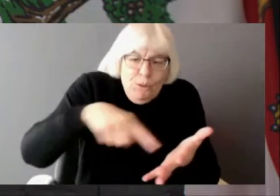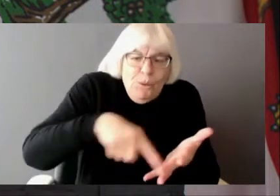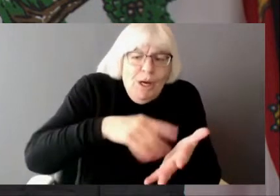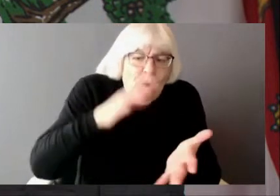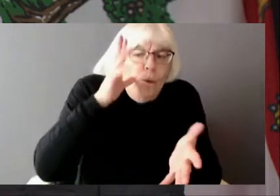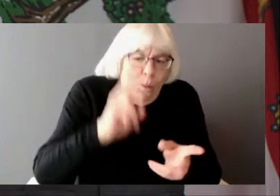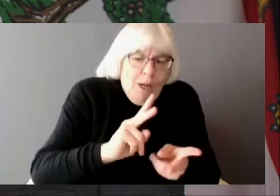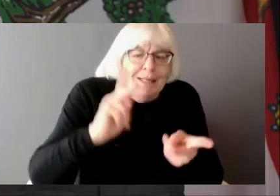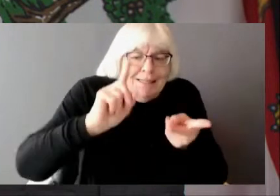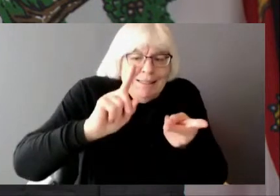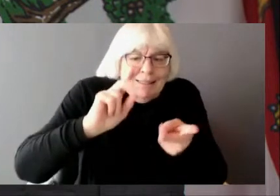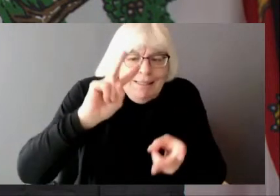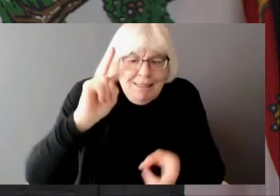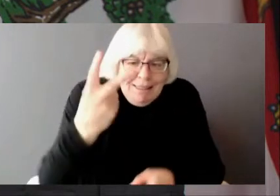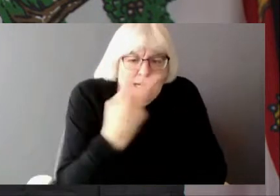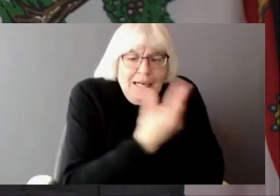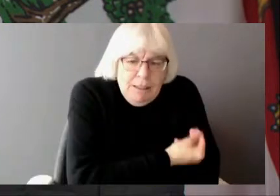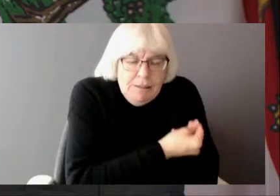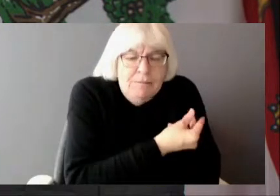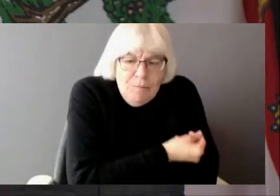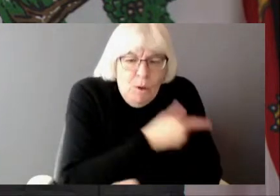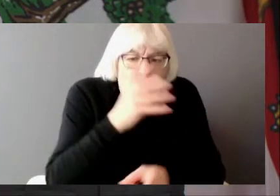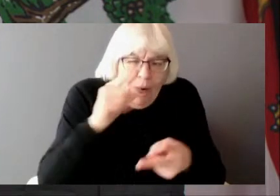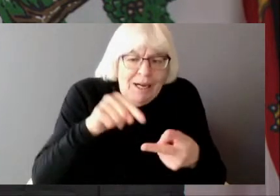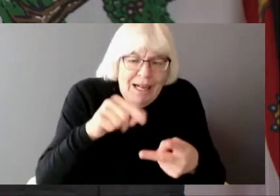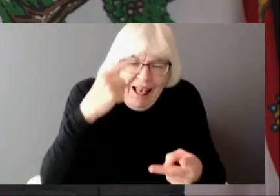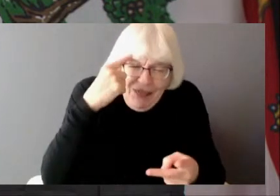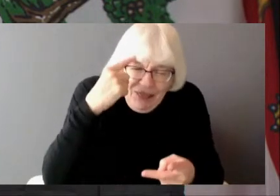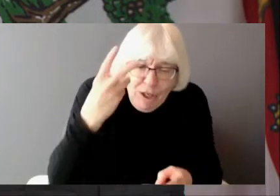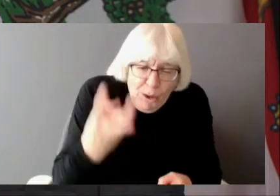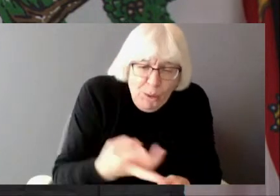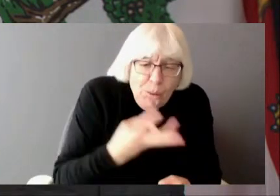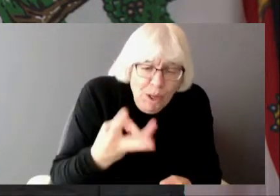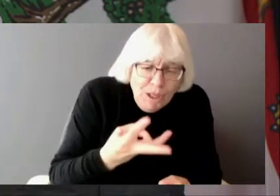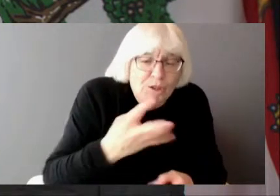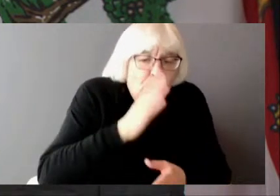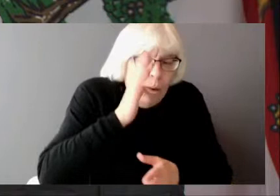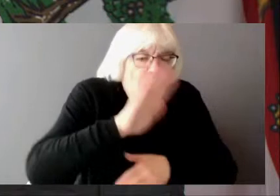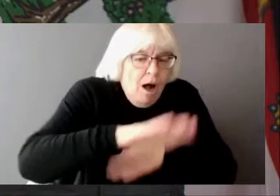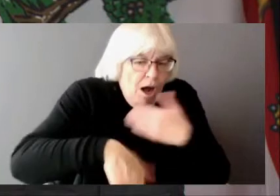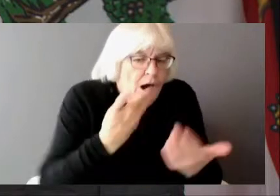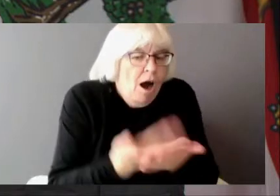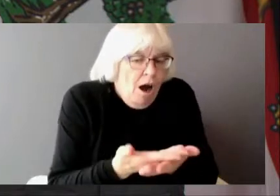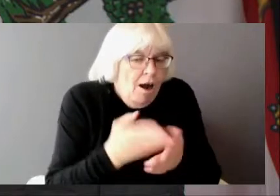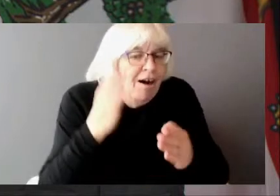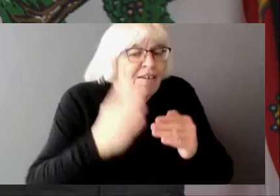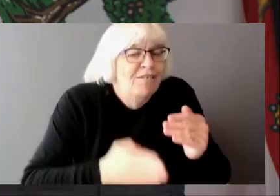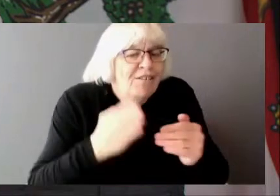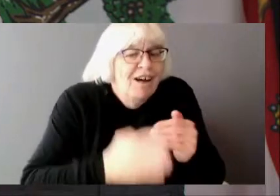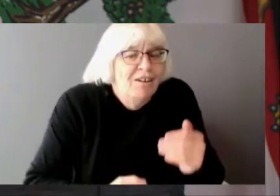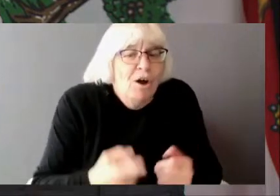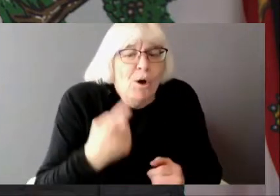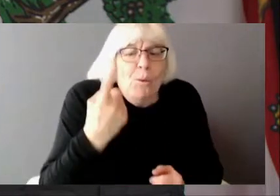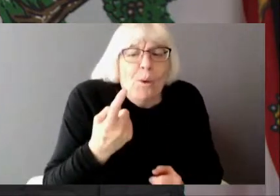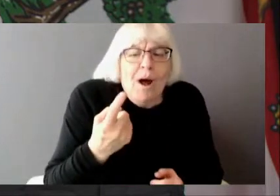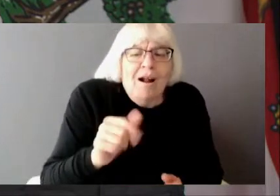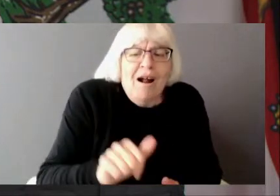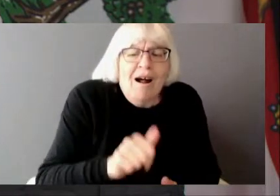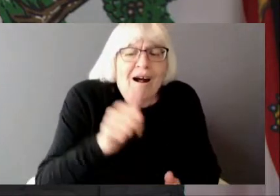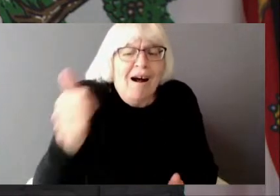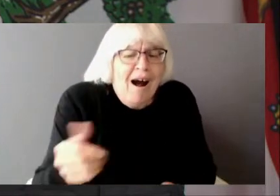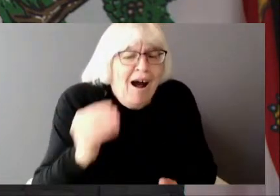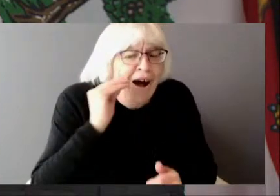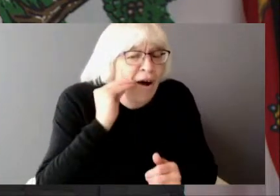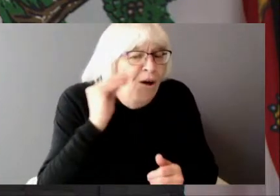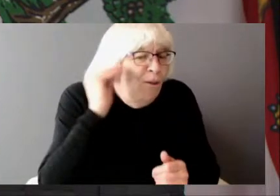finished, I believe, tomorrow. And there is one more home, Le Chez Nous, of course, which was rescheduled due to their